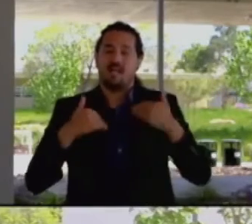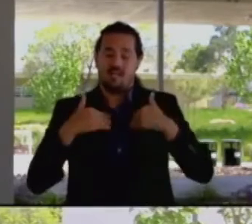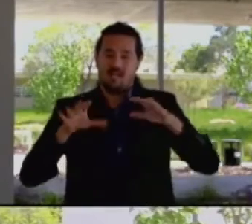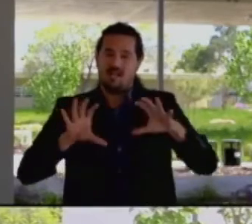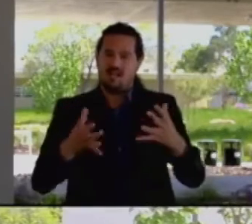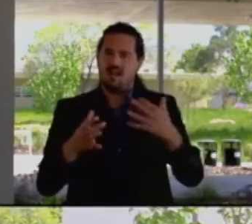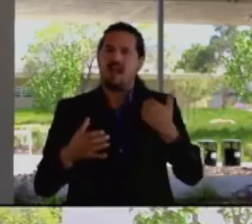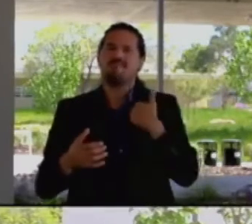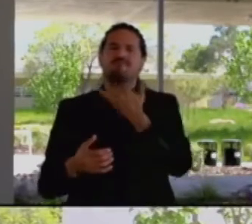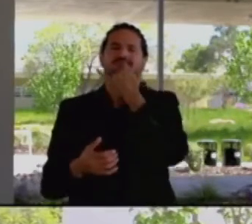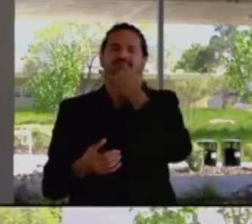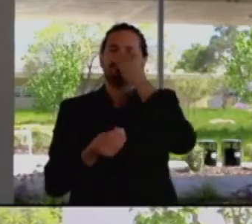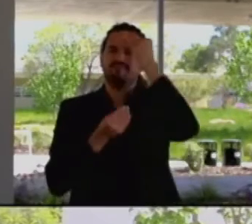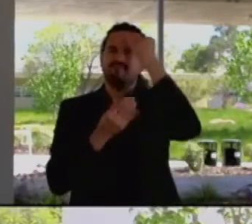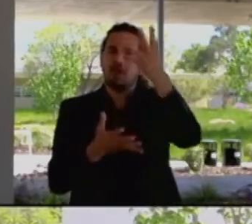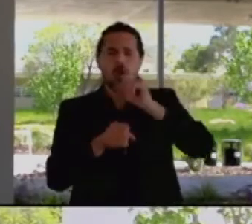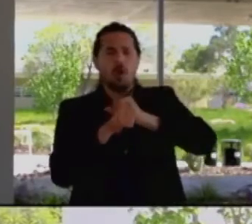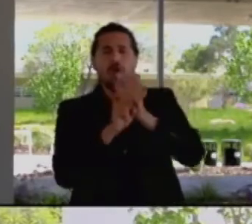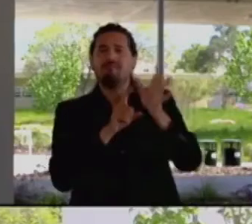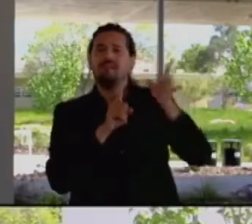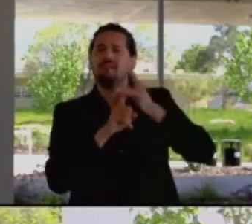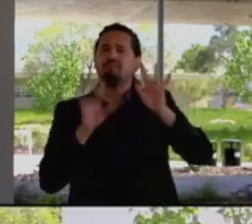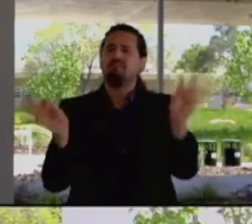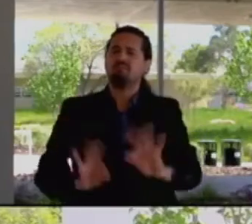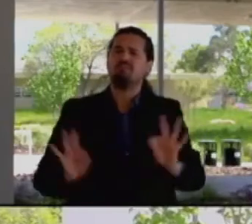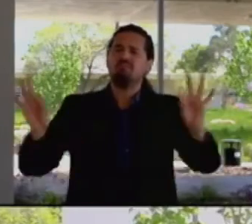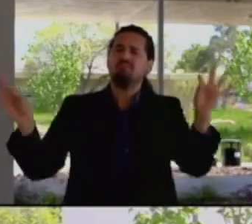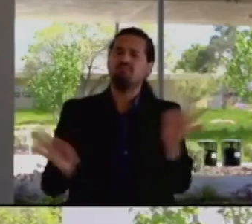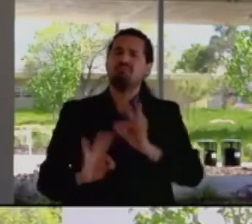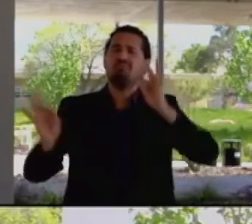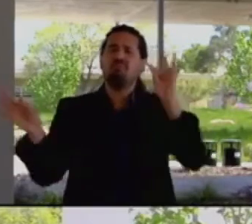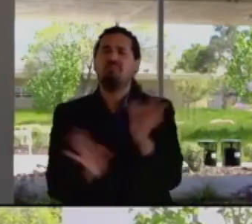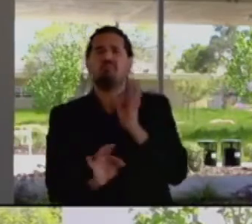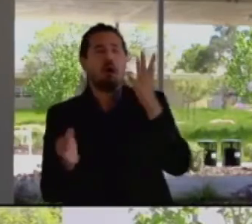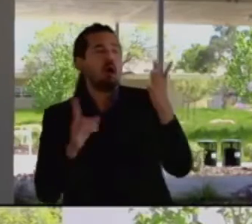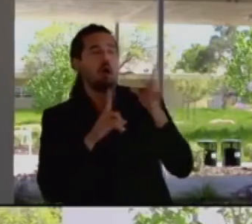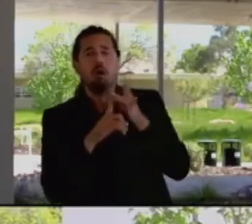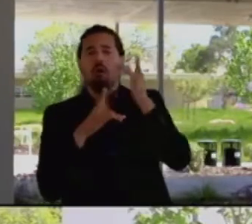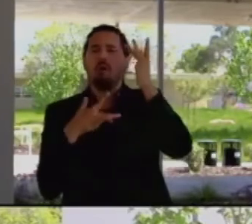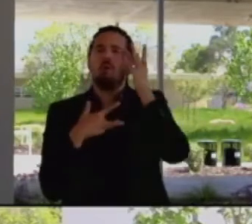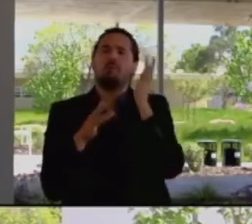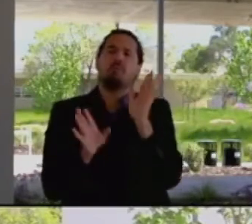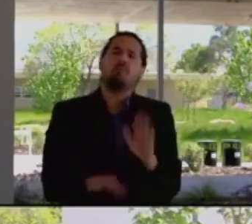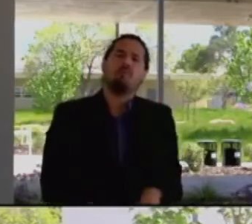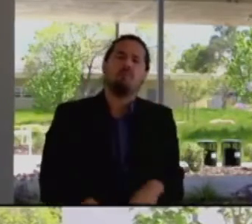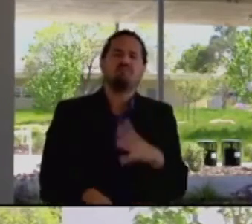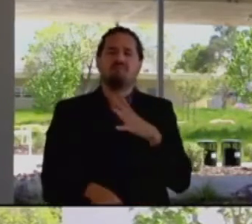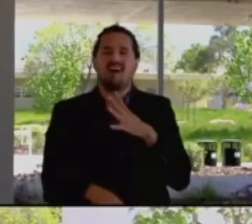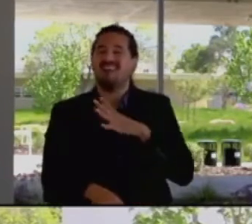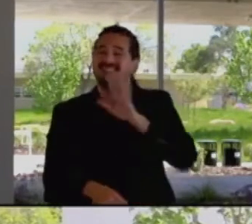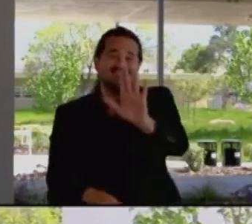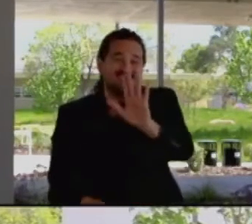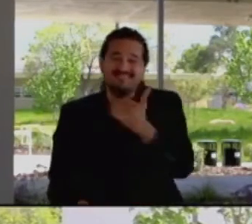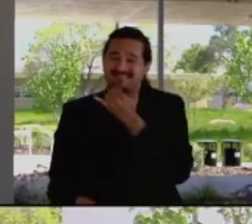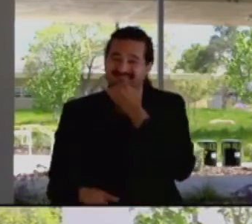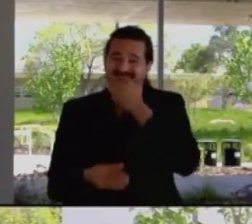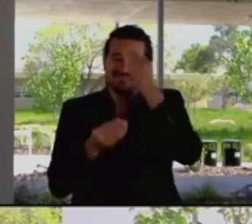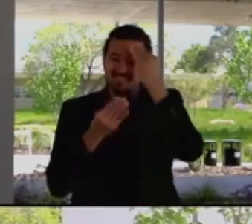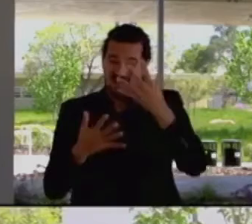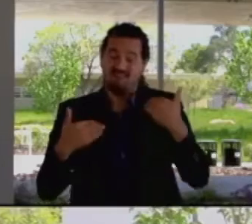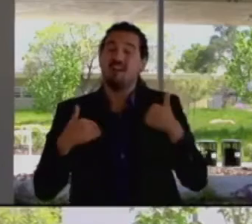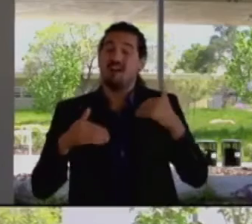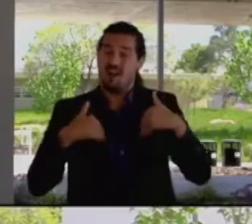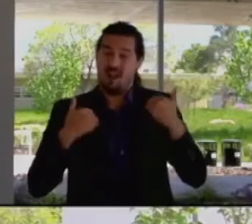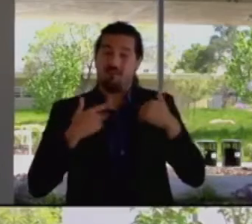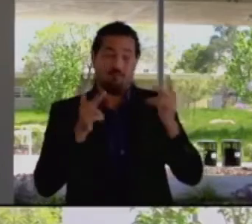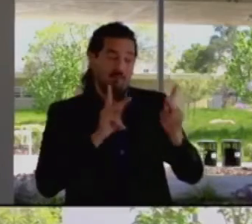deal. And we've seen a lot of young people now hospitalized, young people with long-term infections that go on for months